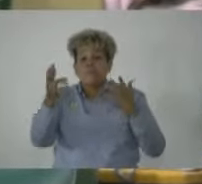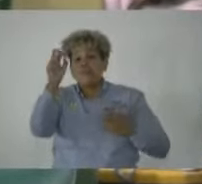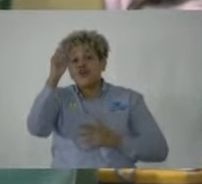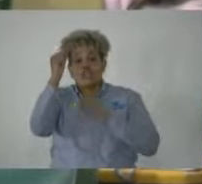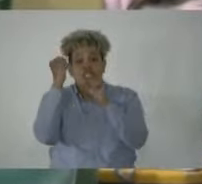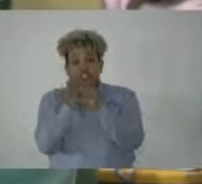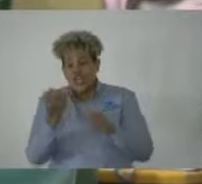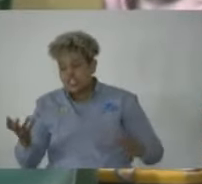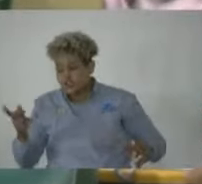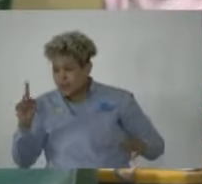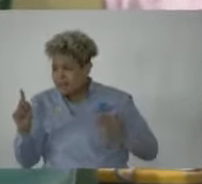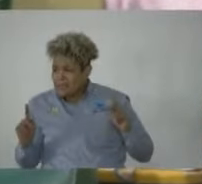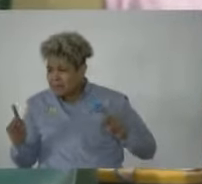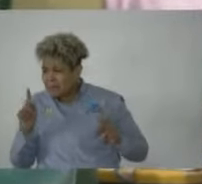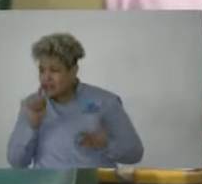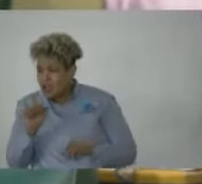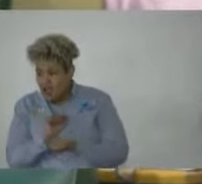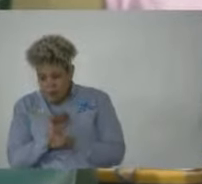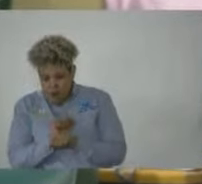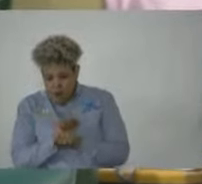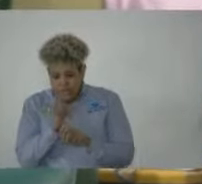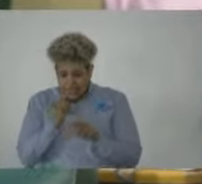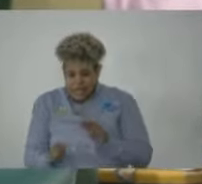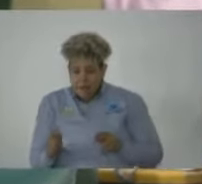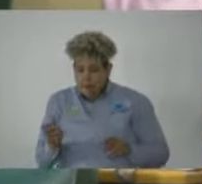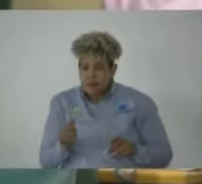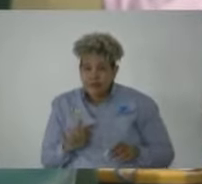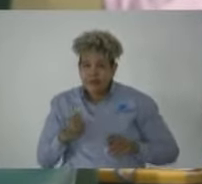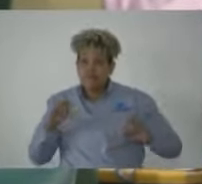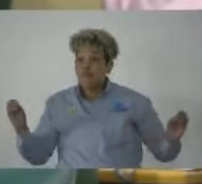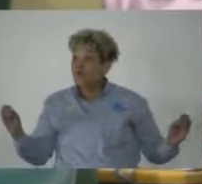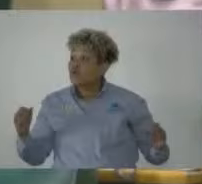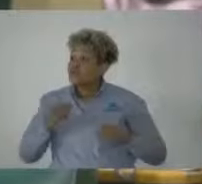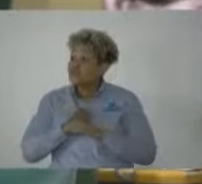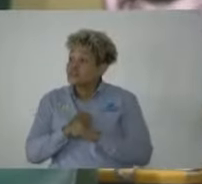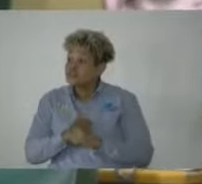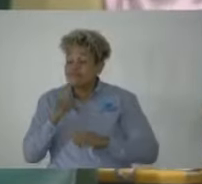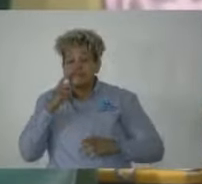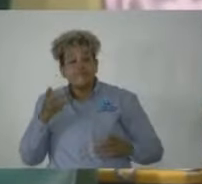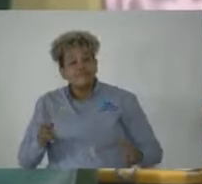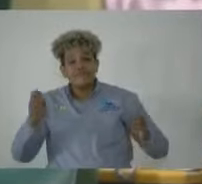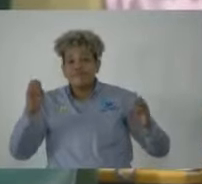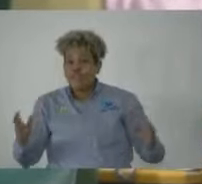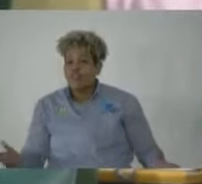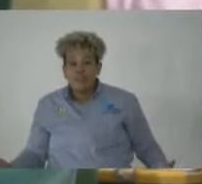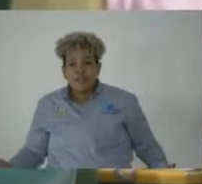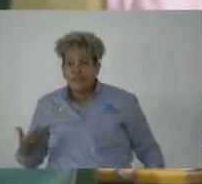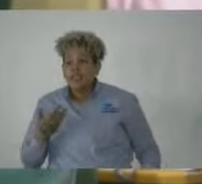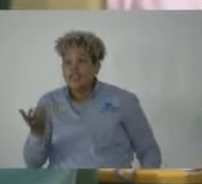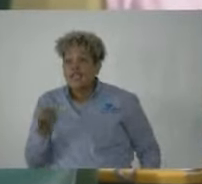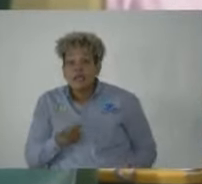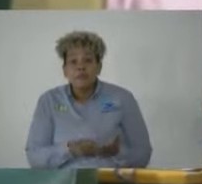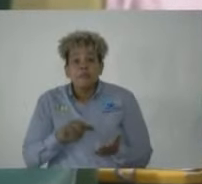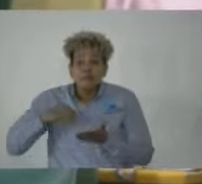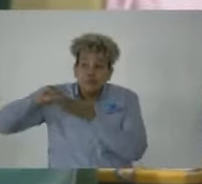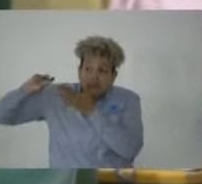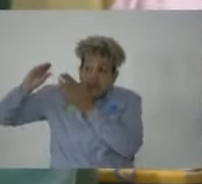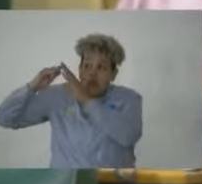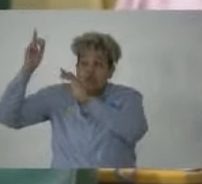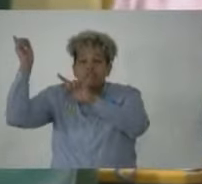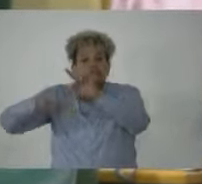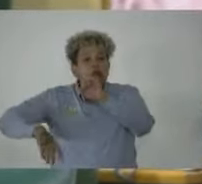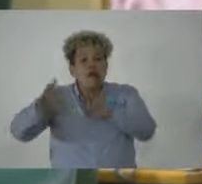years, where people are employed temporarily, have no security of tenure, can't get a mortgage,